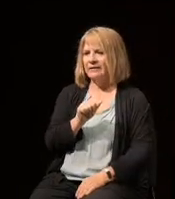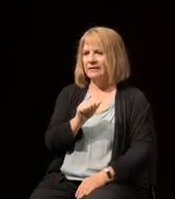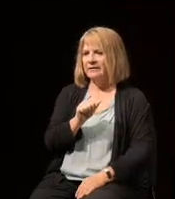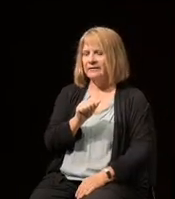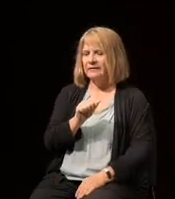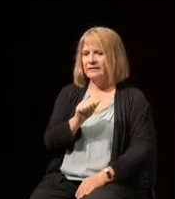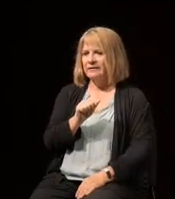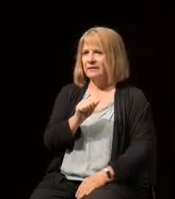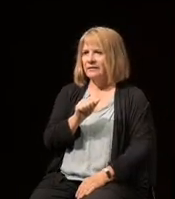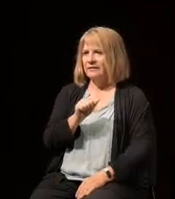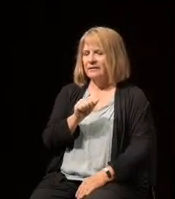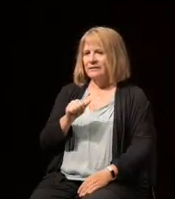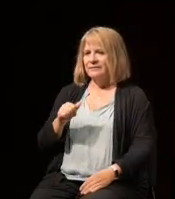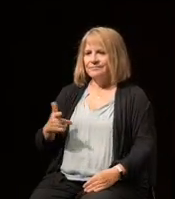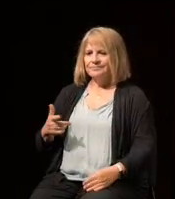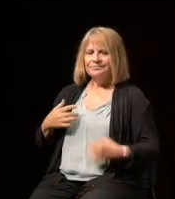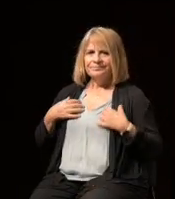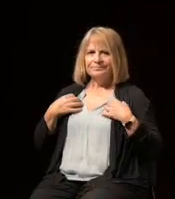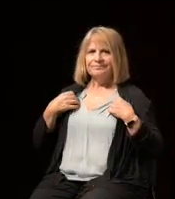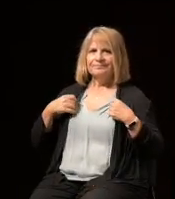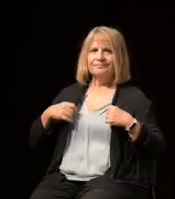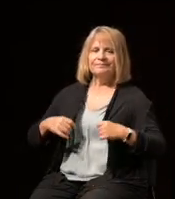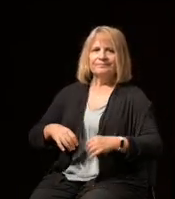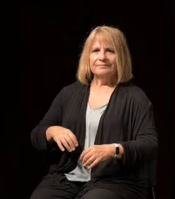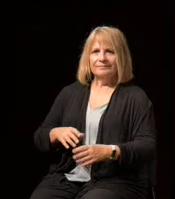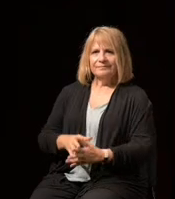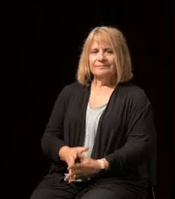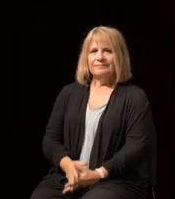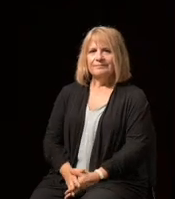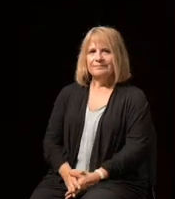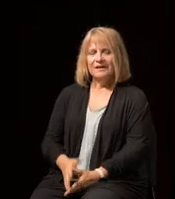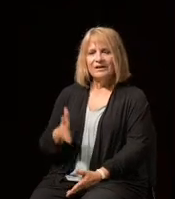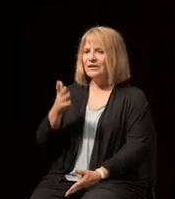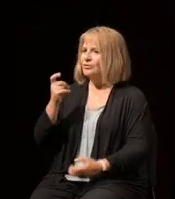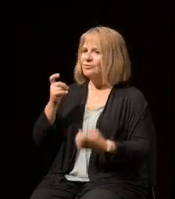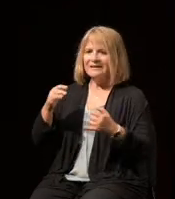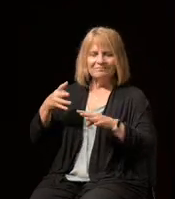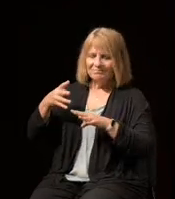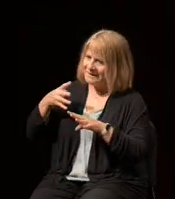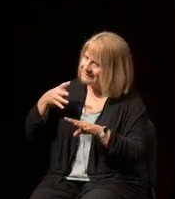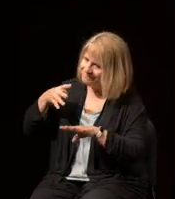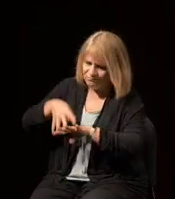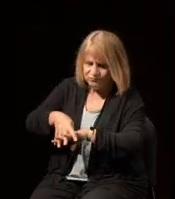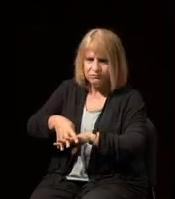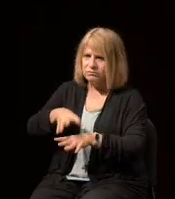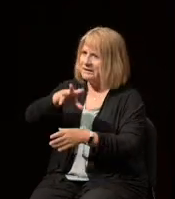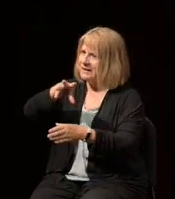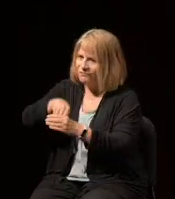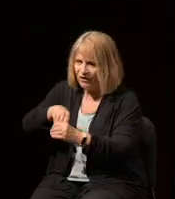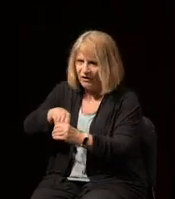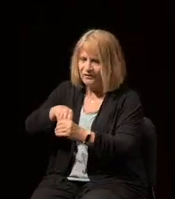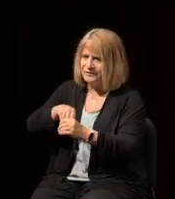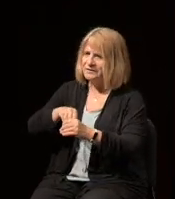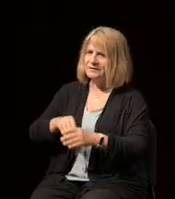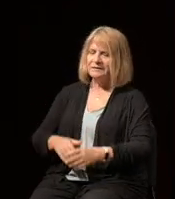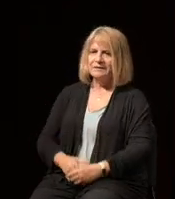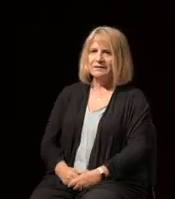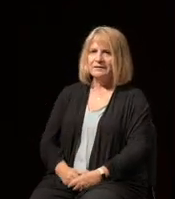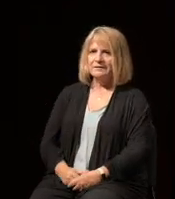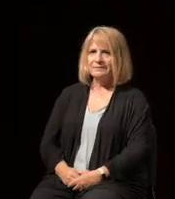mere discussion is infringing on our rights to remain entrenched in the neutrality of what exists